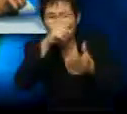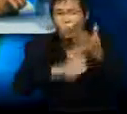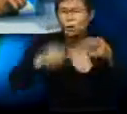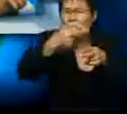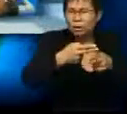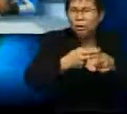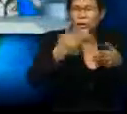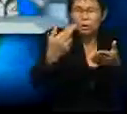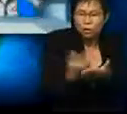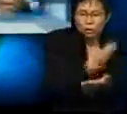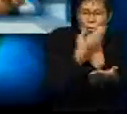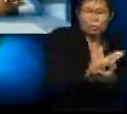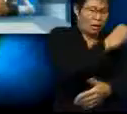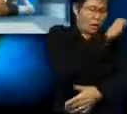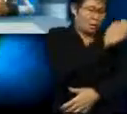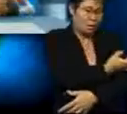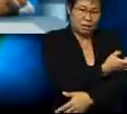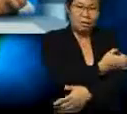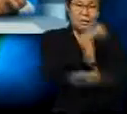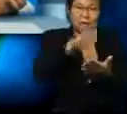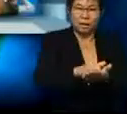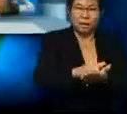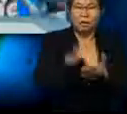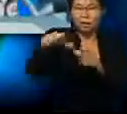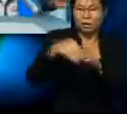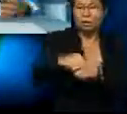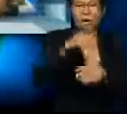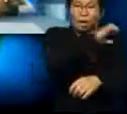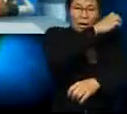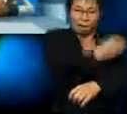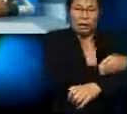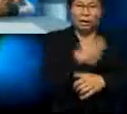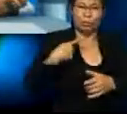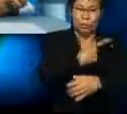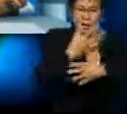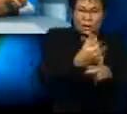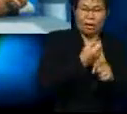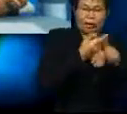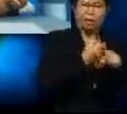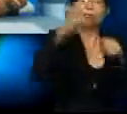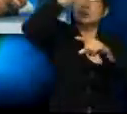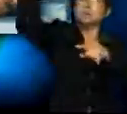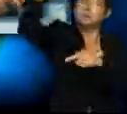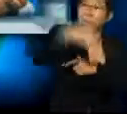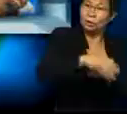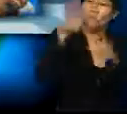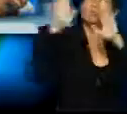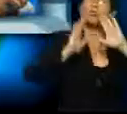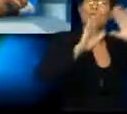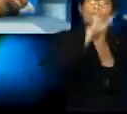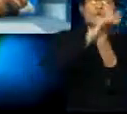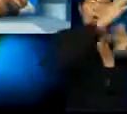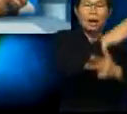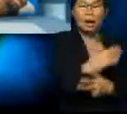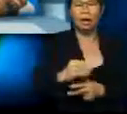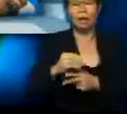called renewable energy. That would include energy that we get from the sun, the wind, and